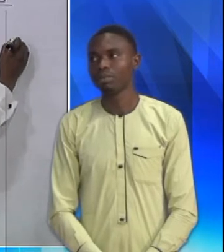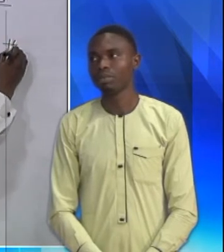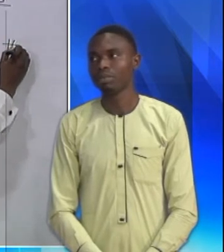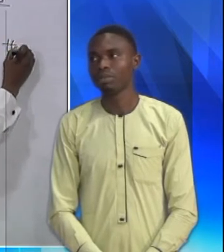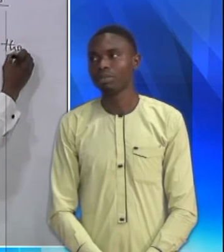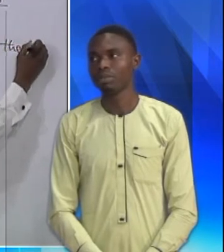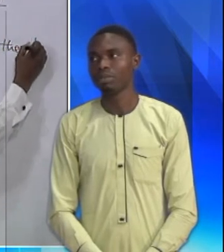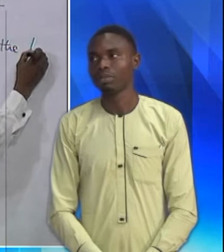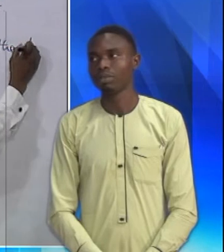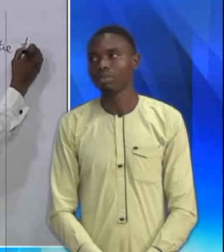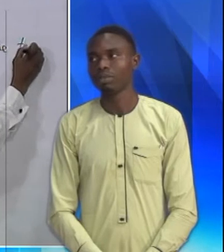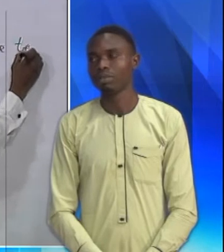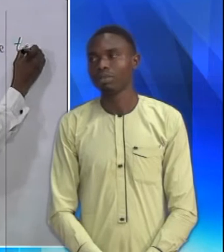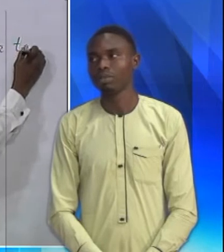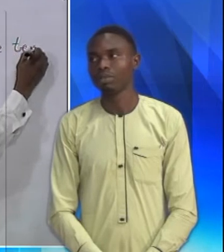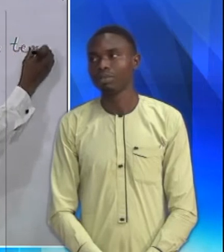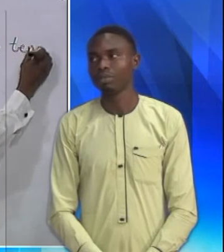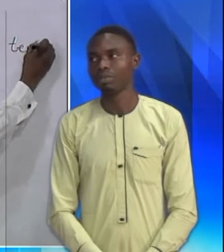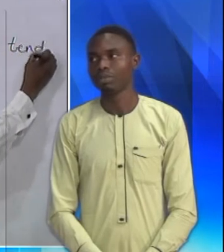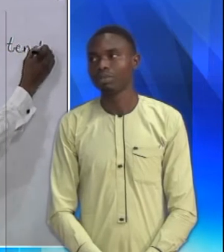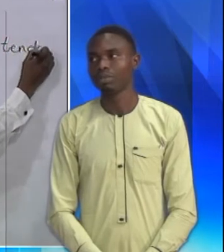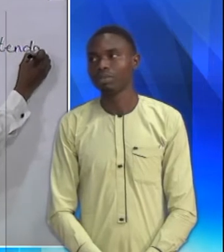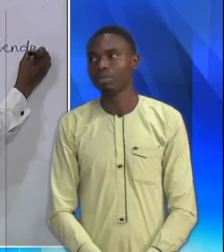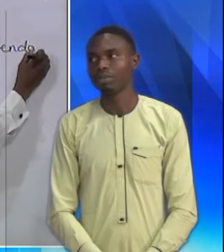as the tendency